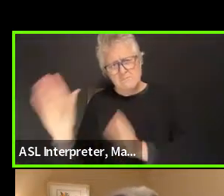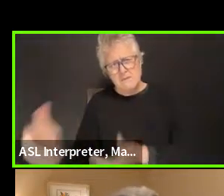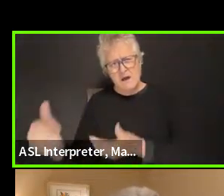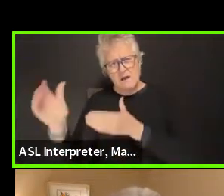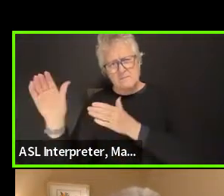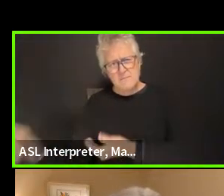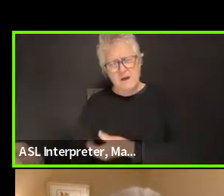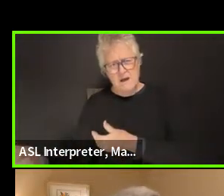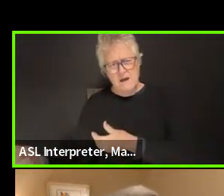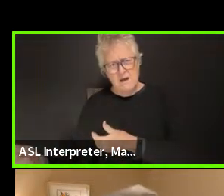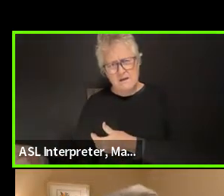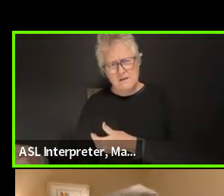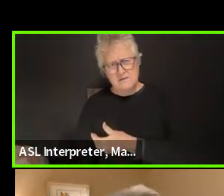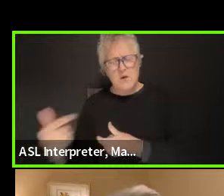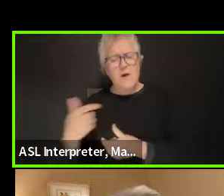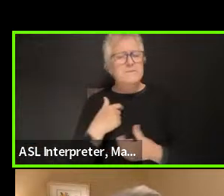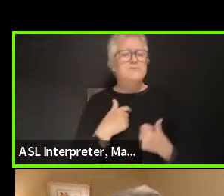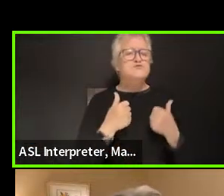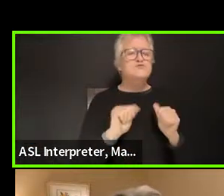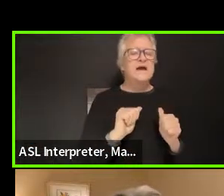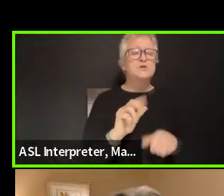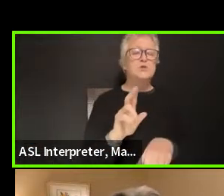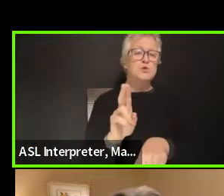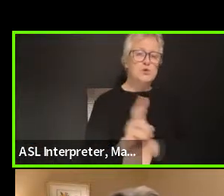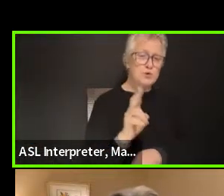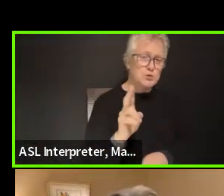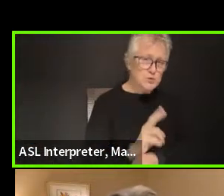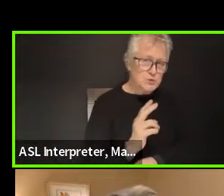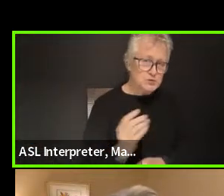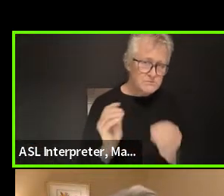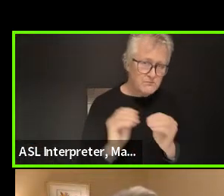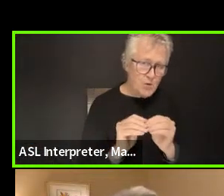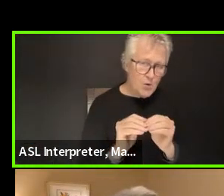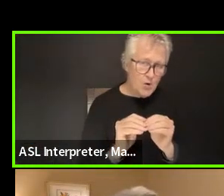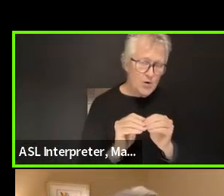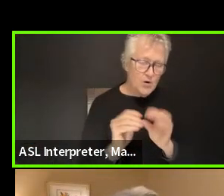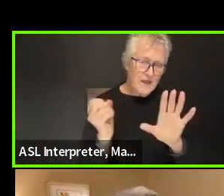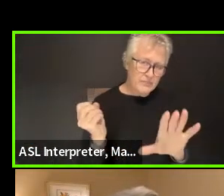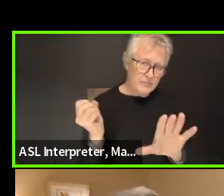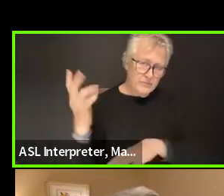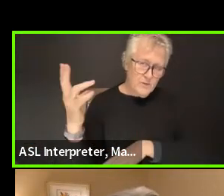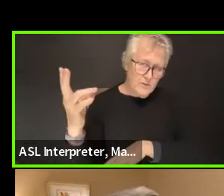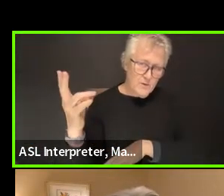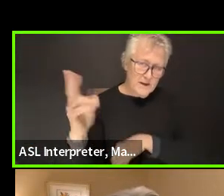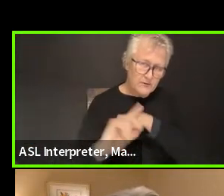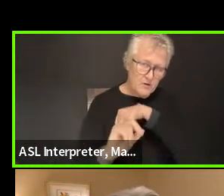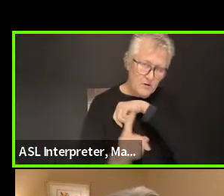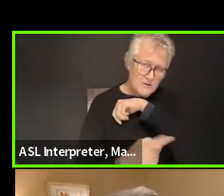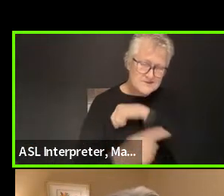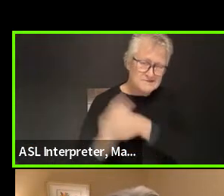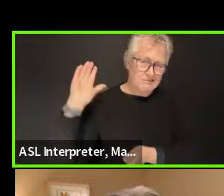Vicki Nakashima, she, her pronouns, and I'm a member of the EAG.